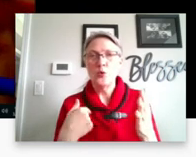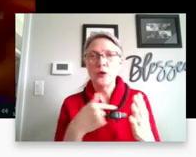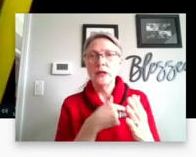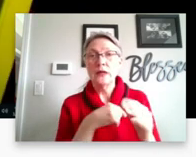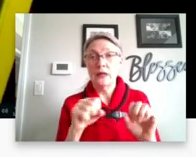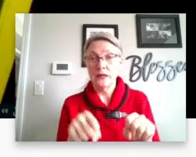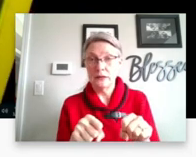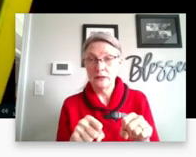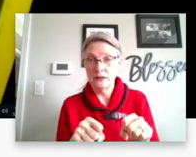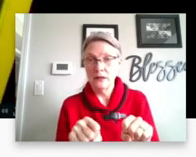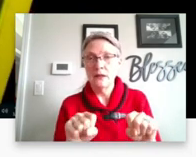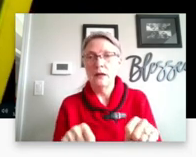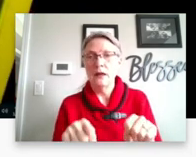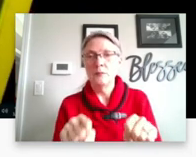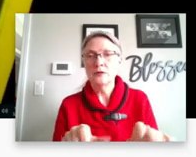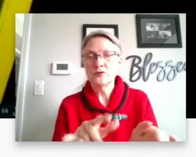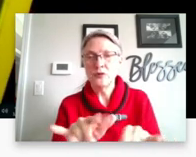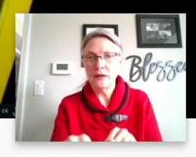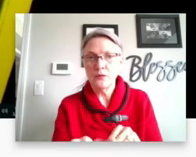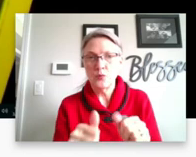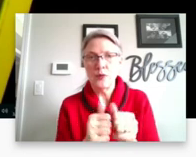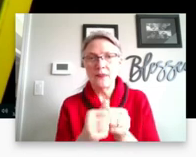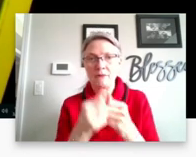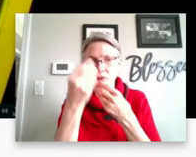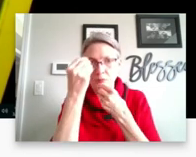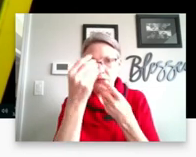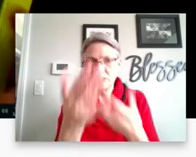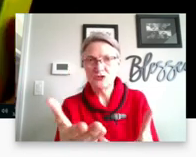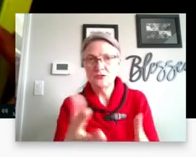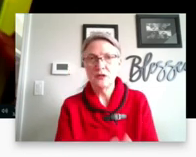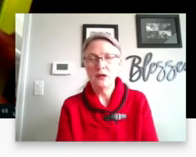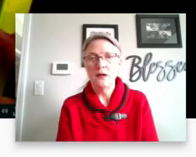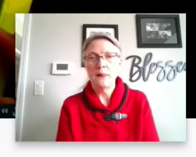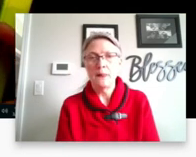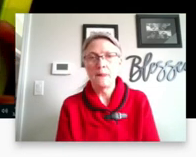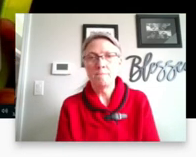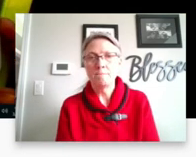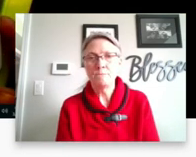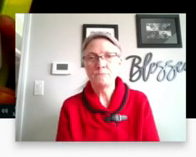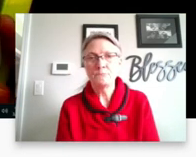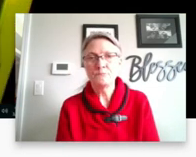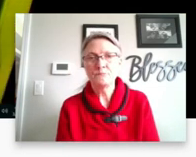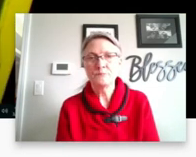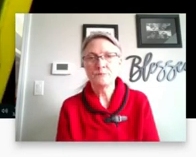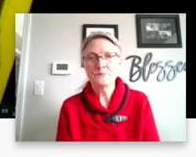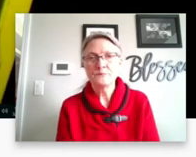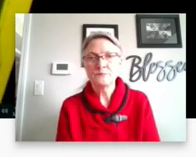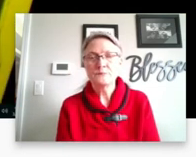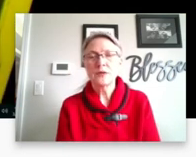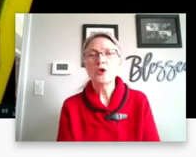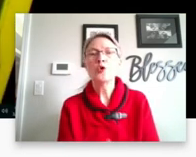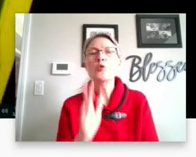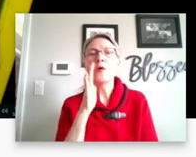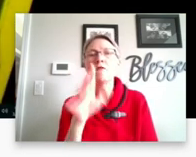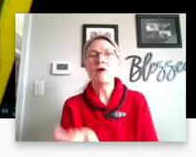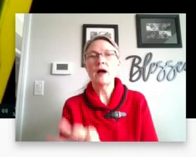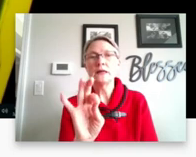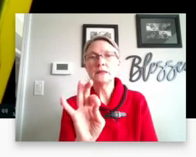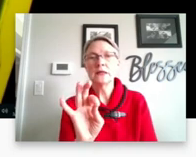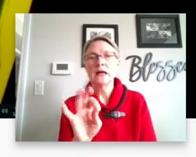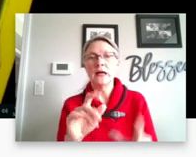totally capable of with this information. So what you guys are going to do today is you are going to find a